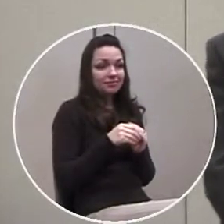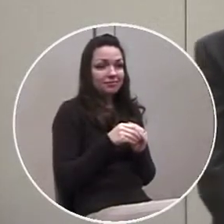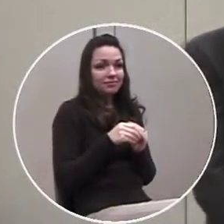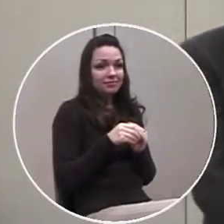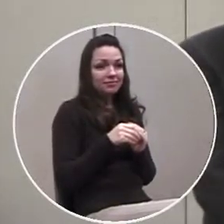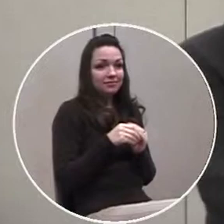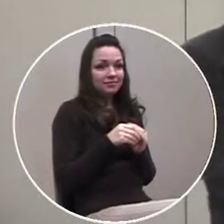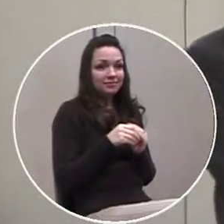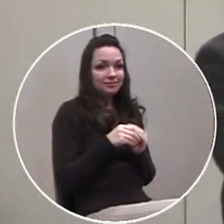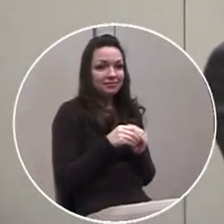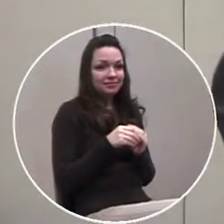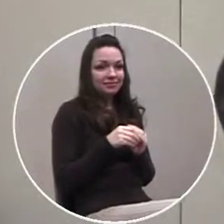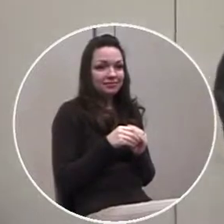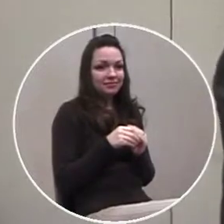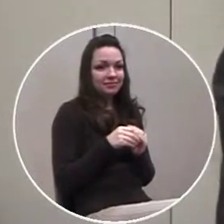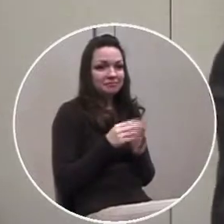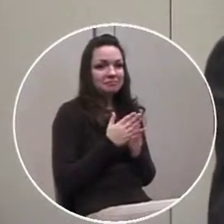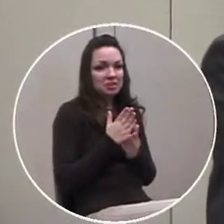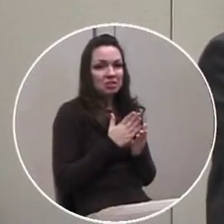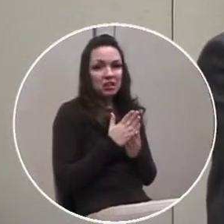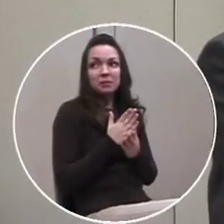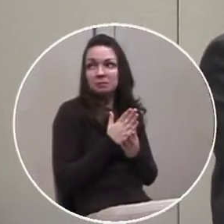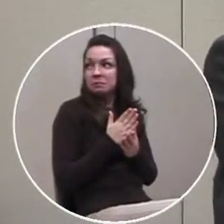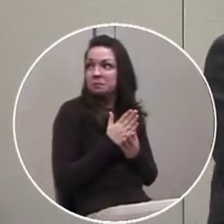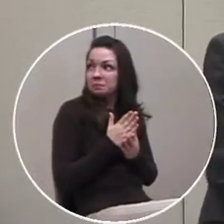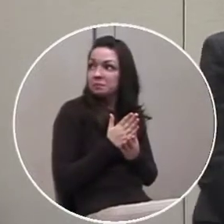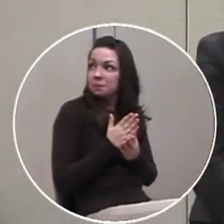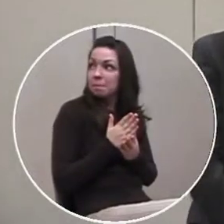Okay. All right. Whoops.